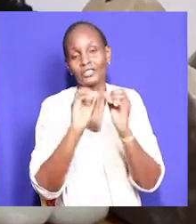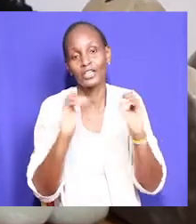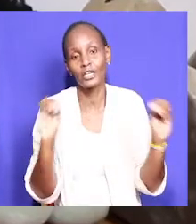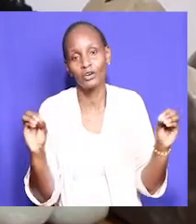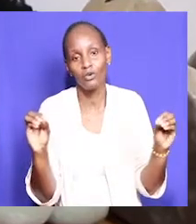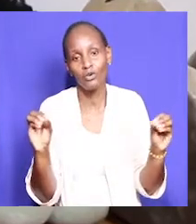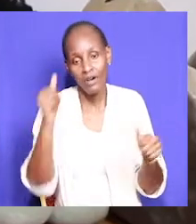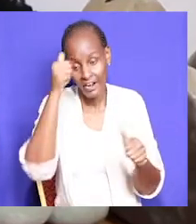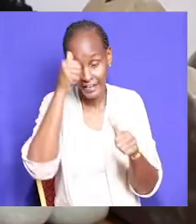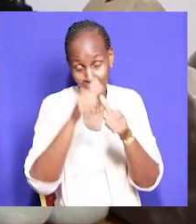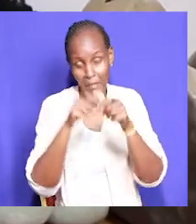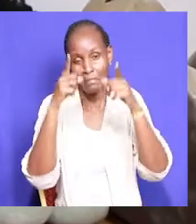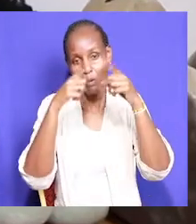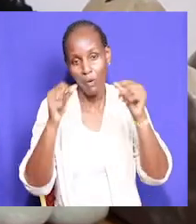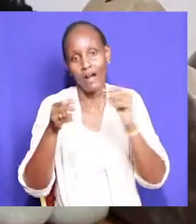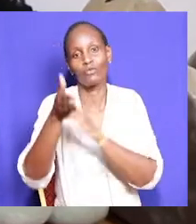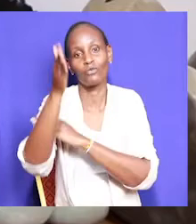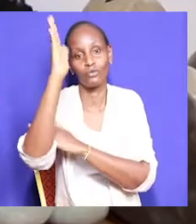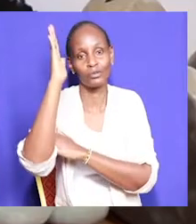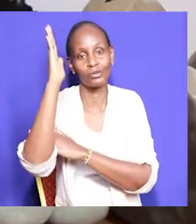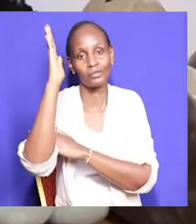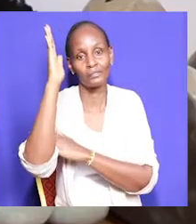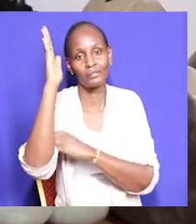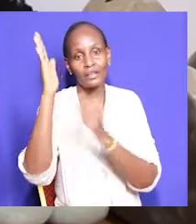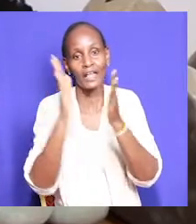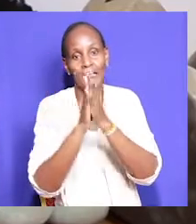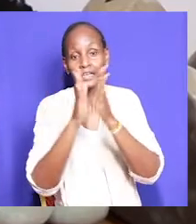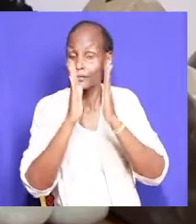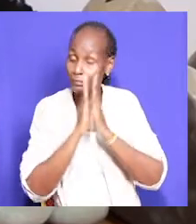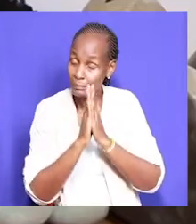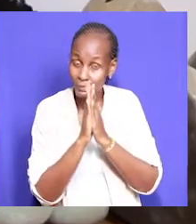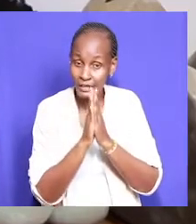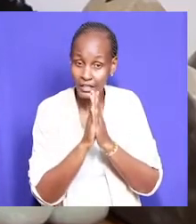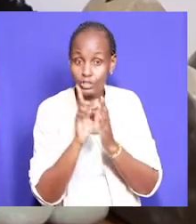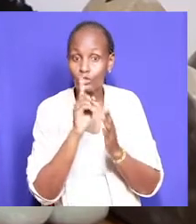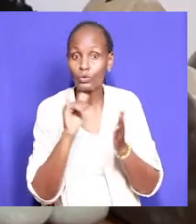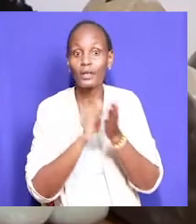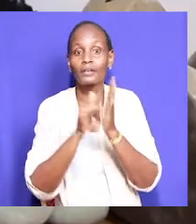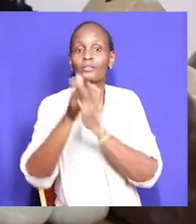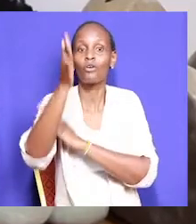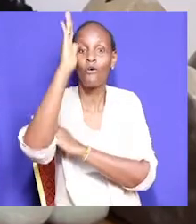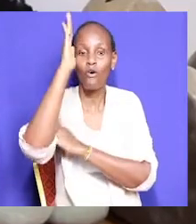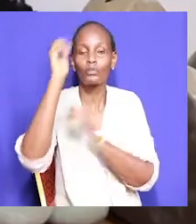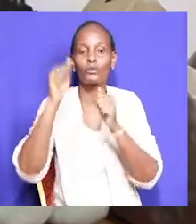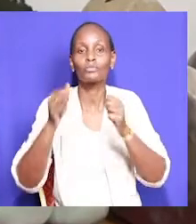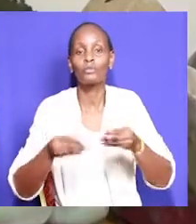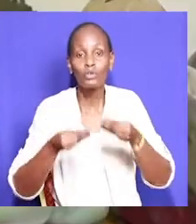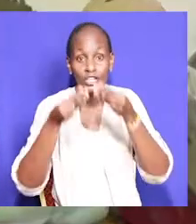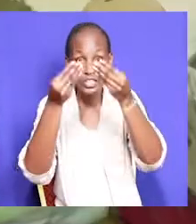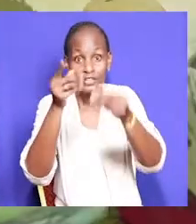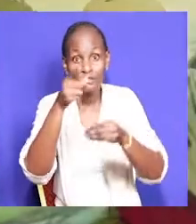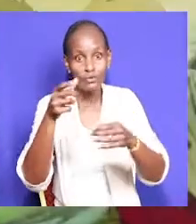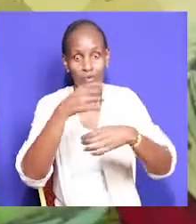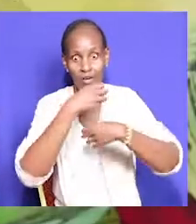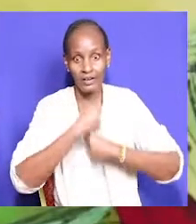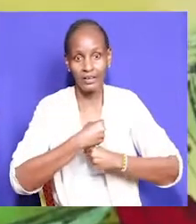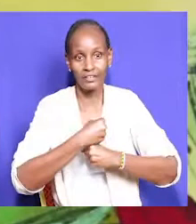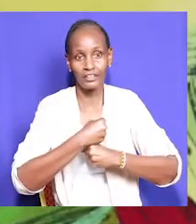just remember the word of God and pray so that God can give you the